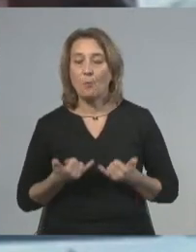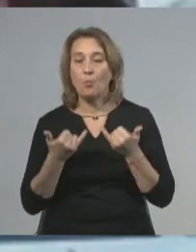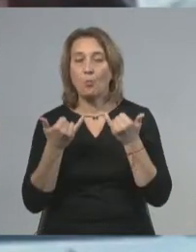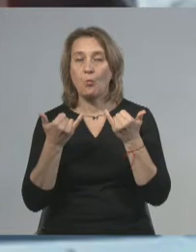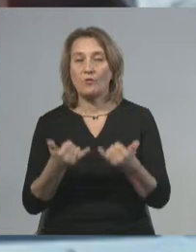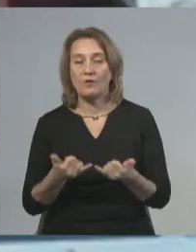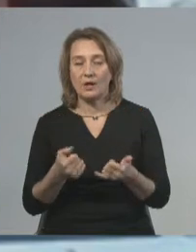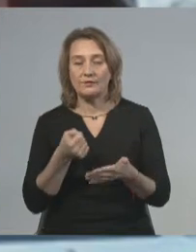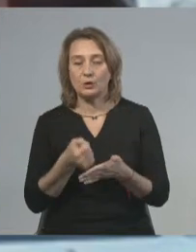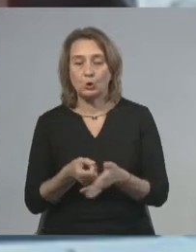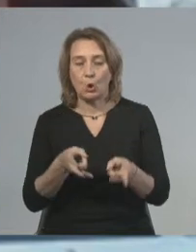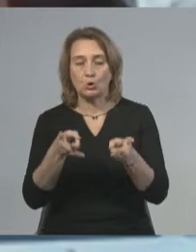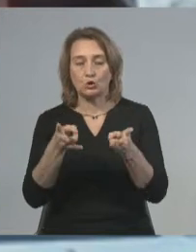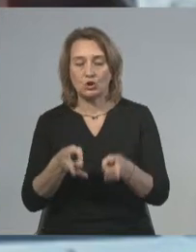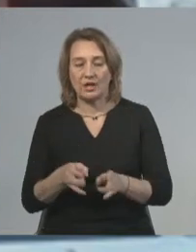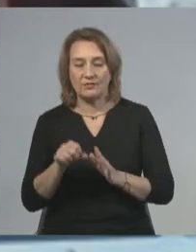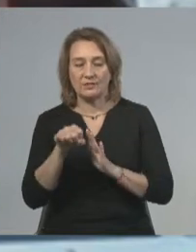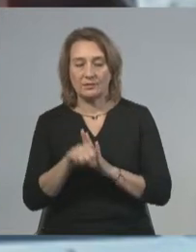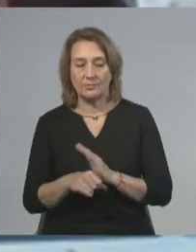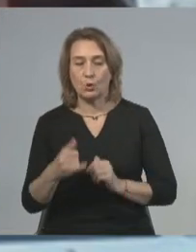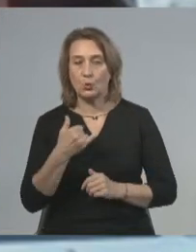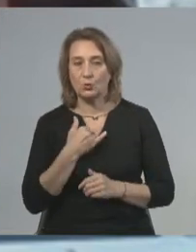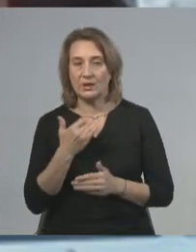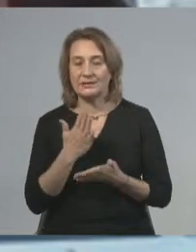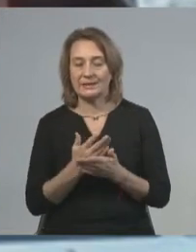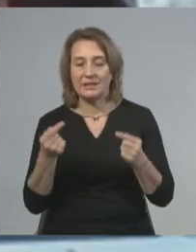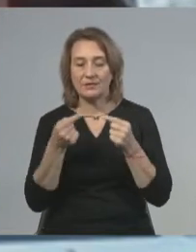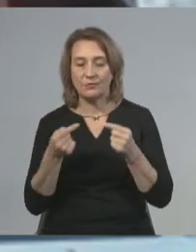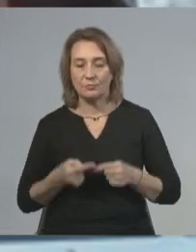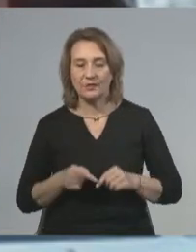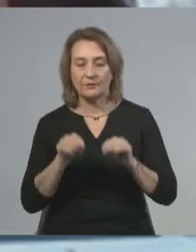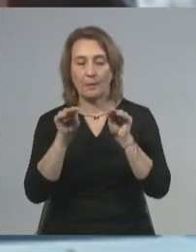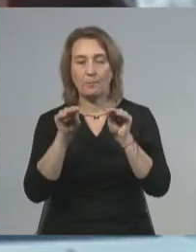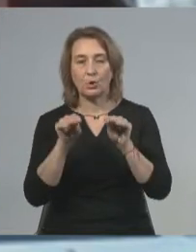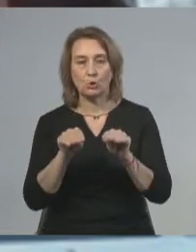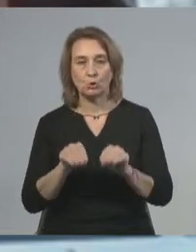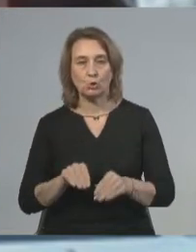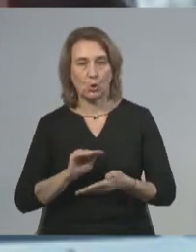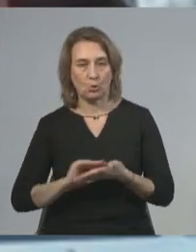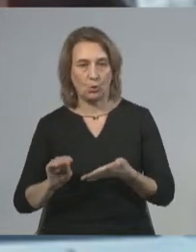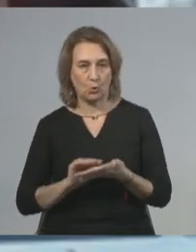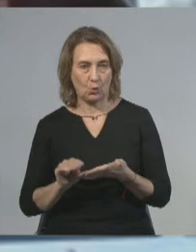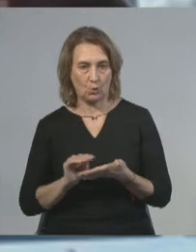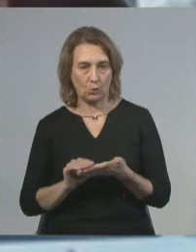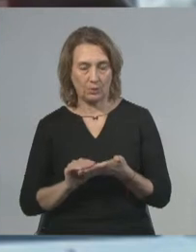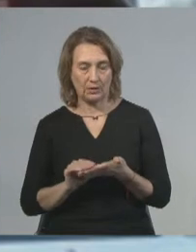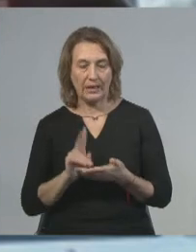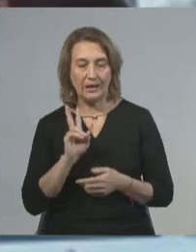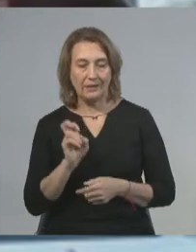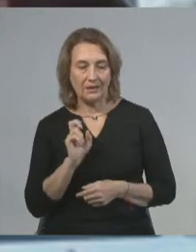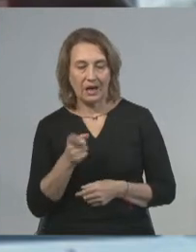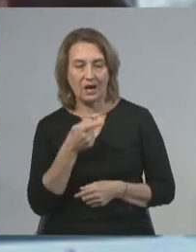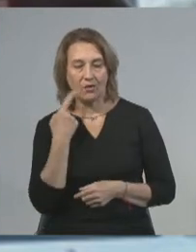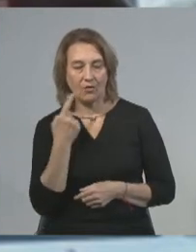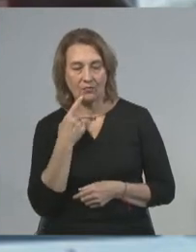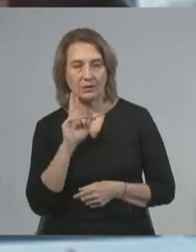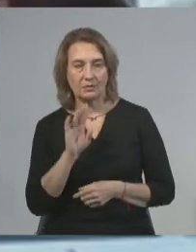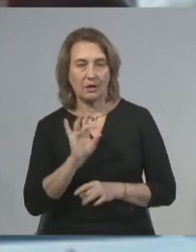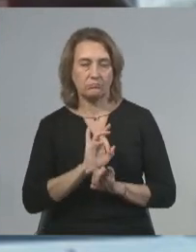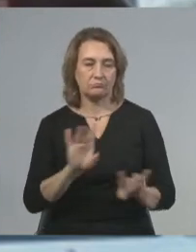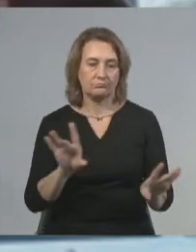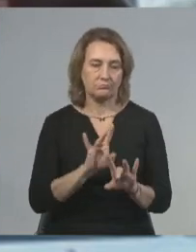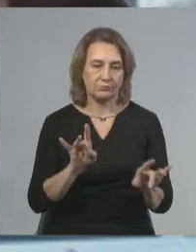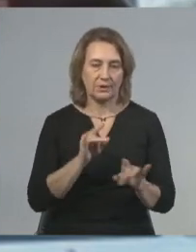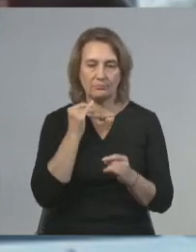our newsrooms on how we deal with these issues which i think is very important although we have to be fair and